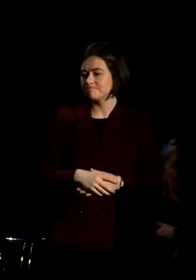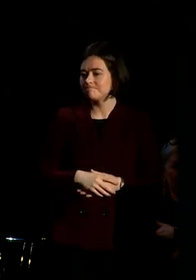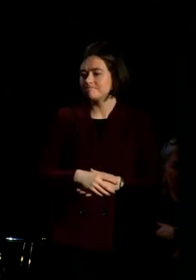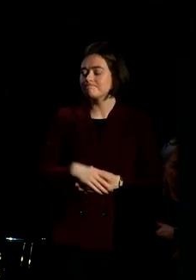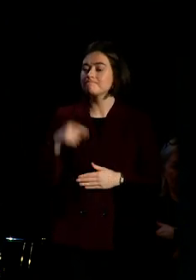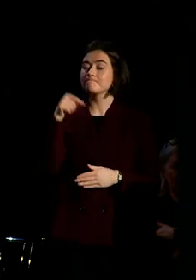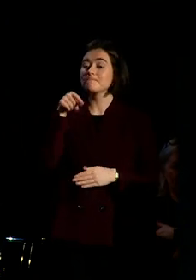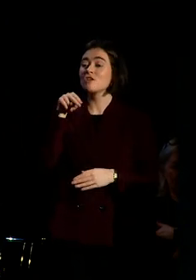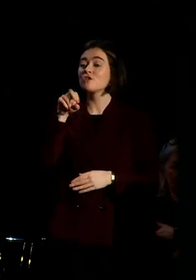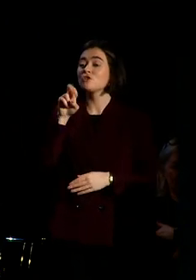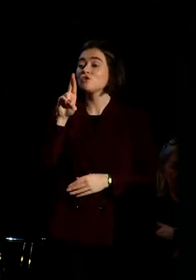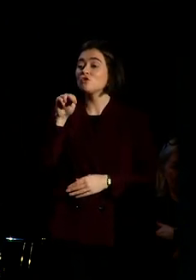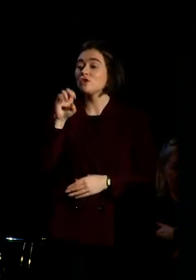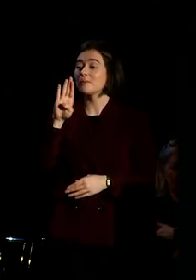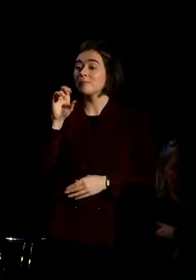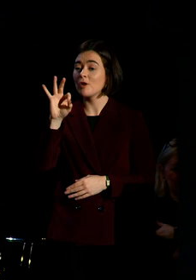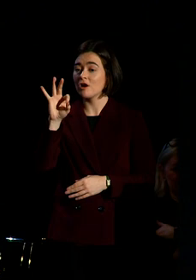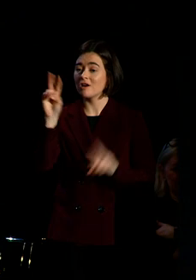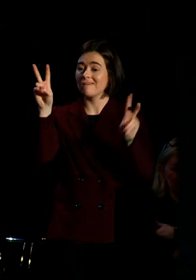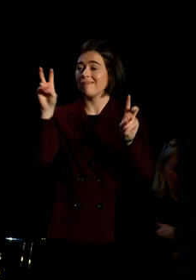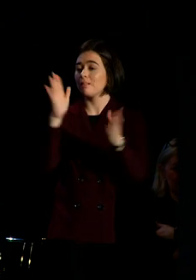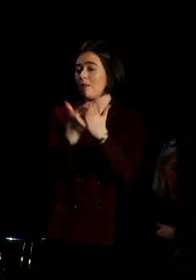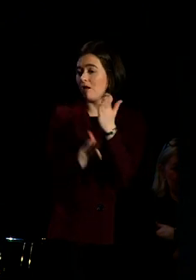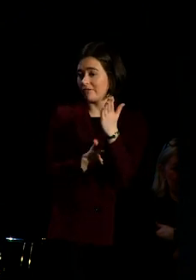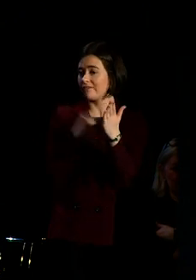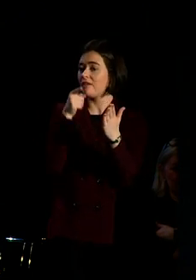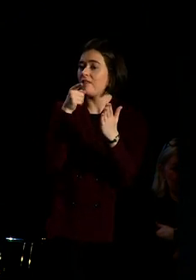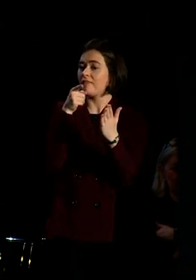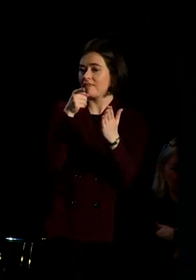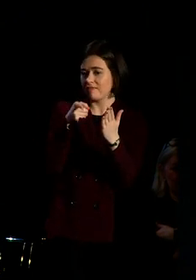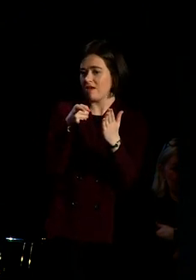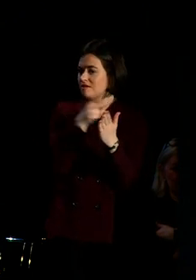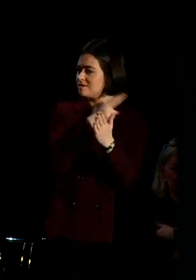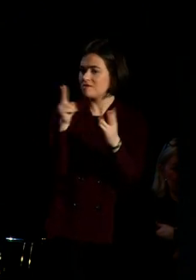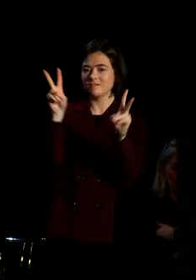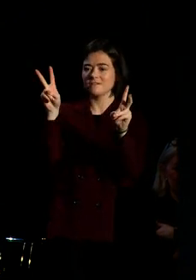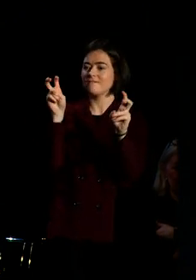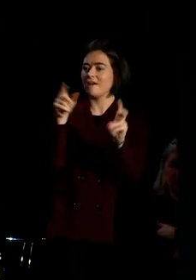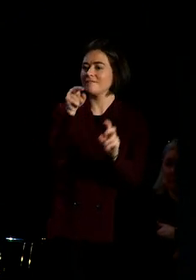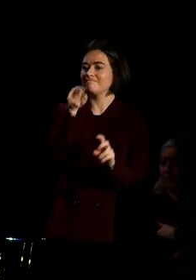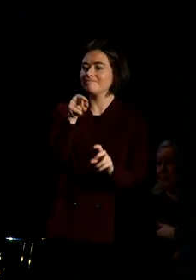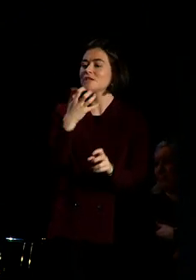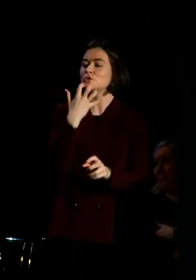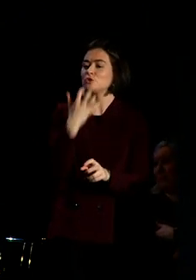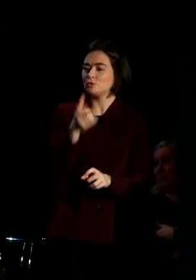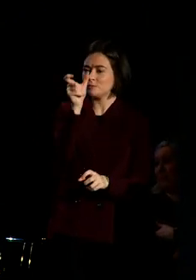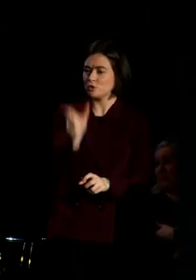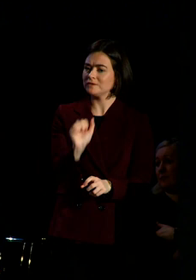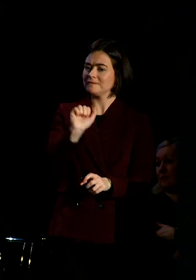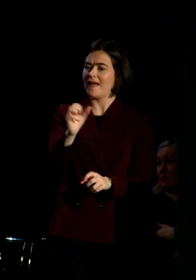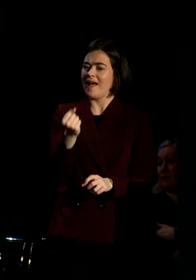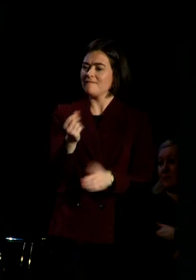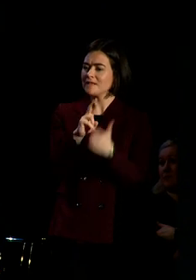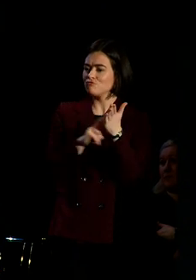The Nuremberg Laws, as they became known, did not define a Jewish person as someone with particular